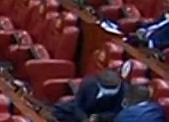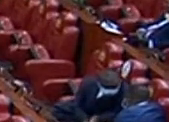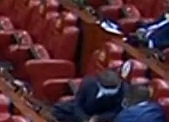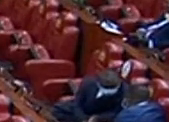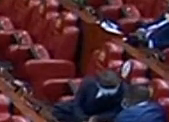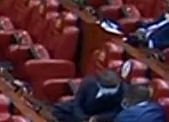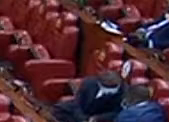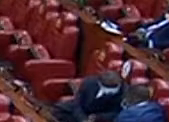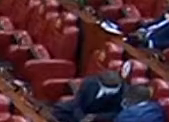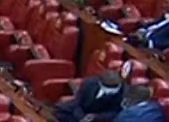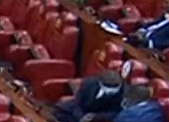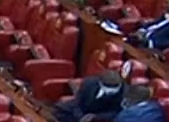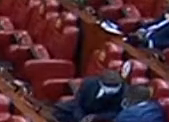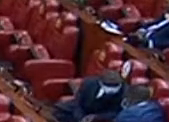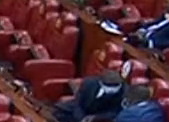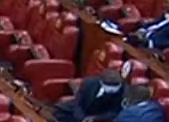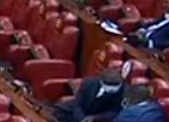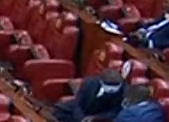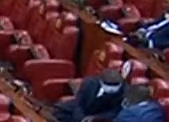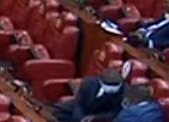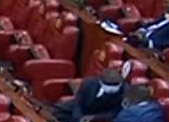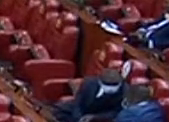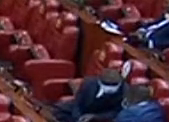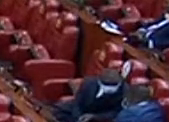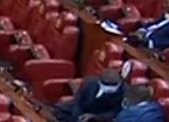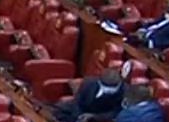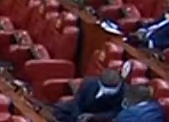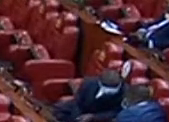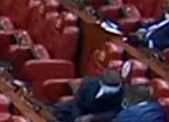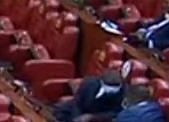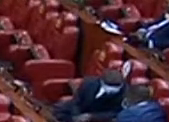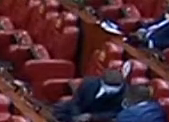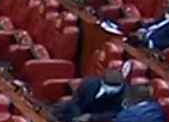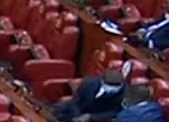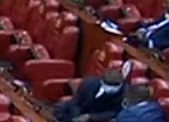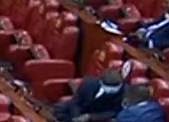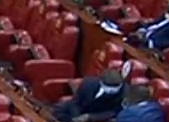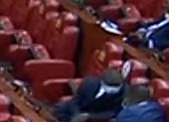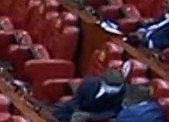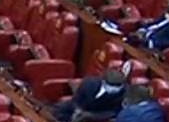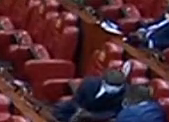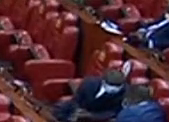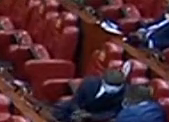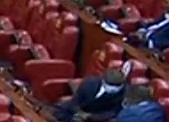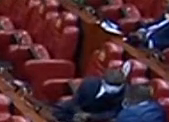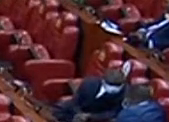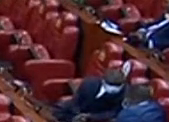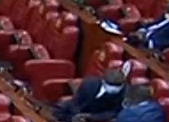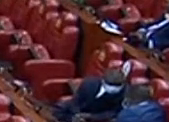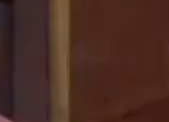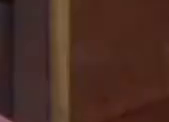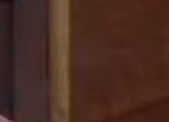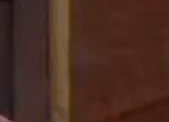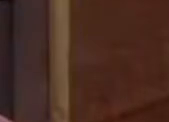I beg to lay the following paper on the table of the House today, Tuesday, December 22nd,